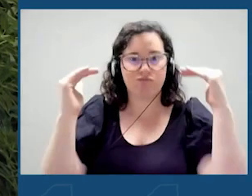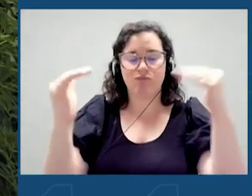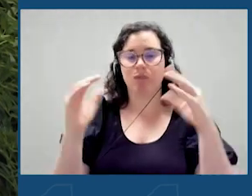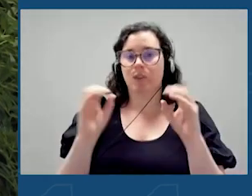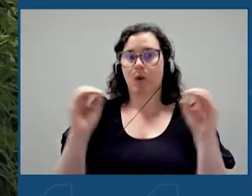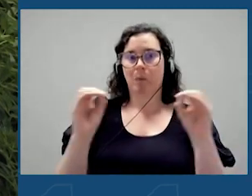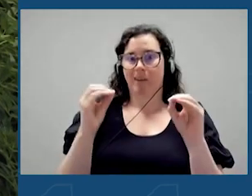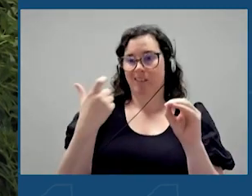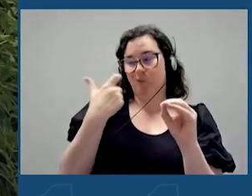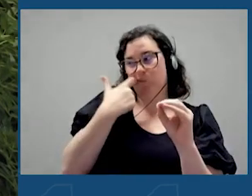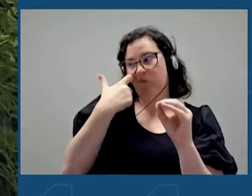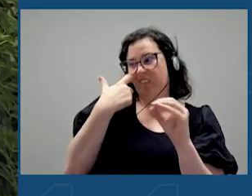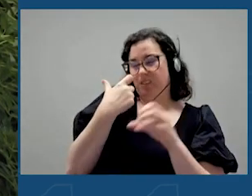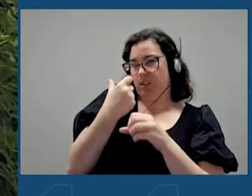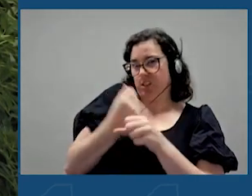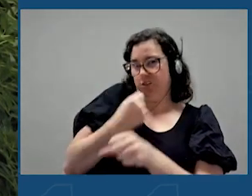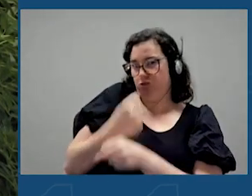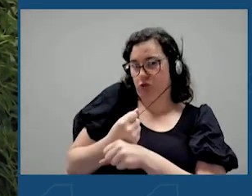where you can take it from